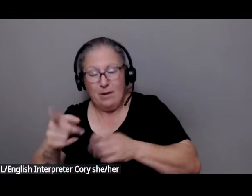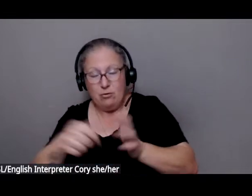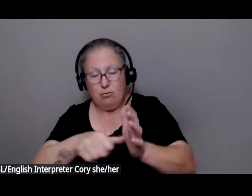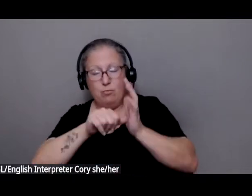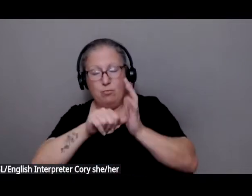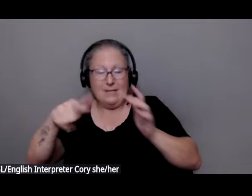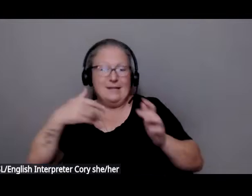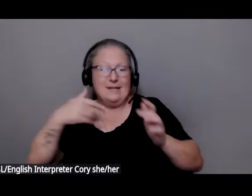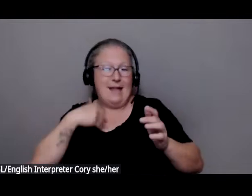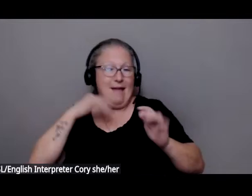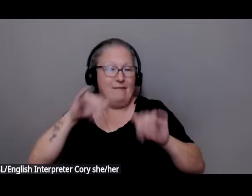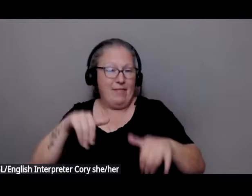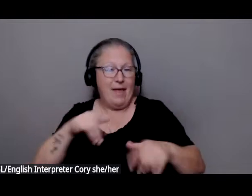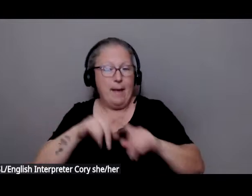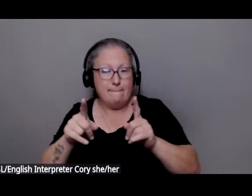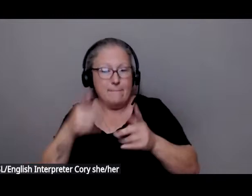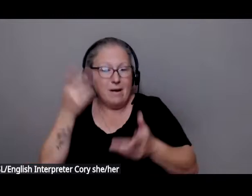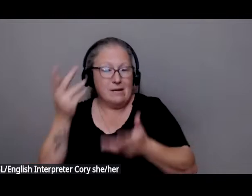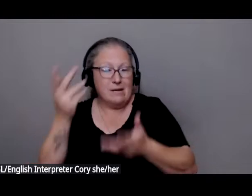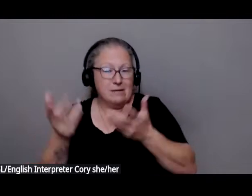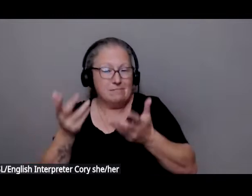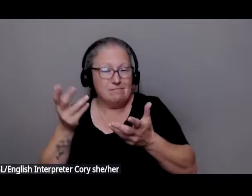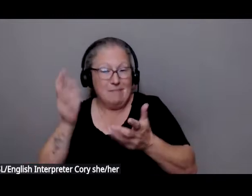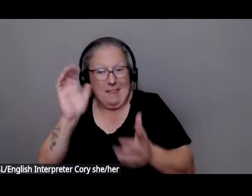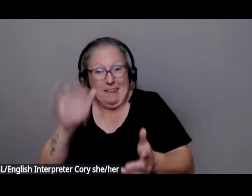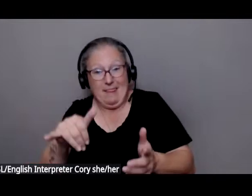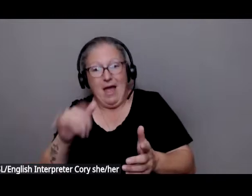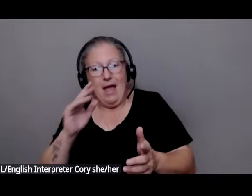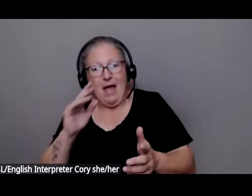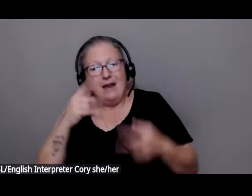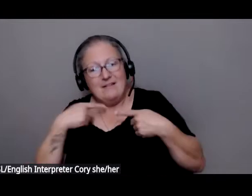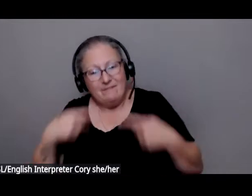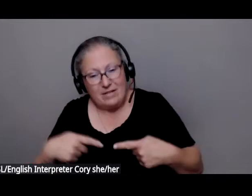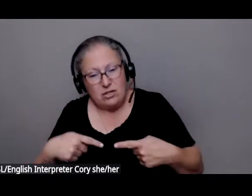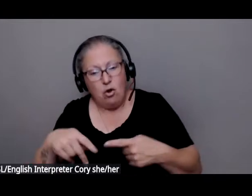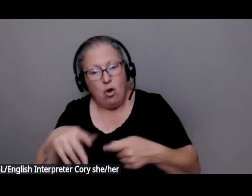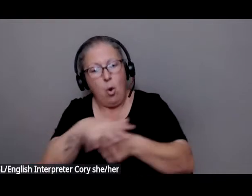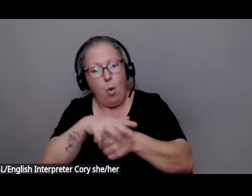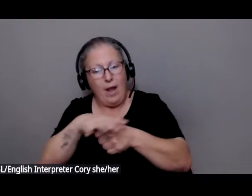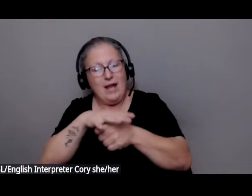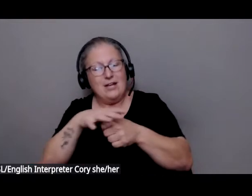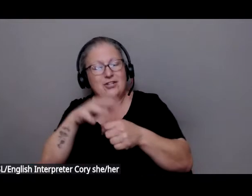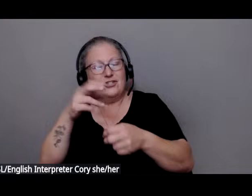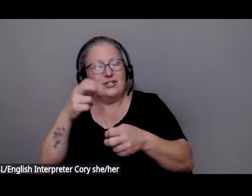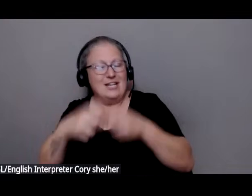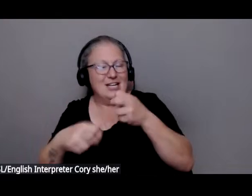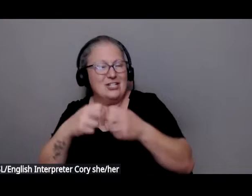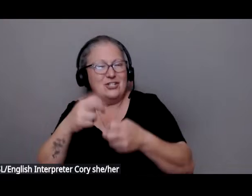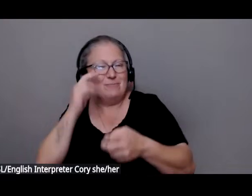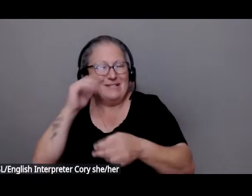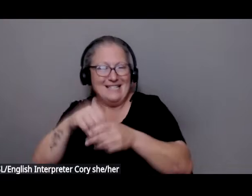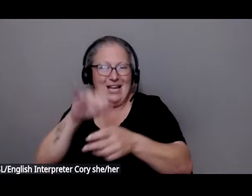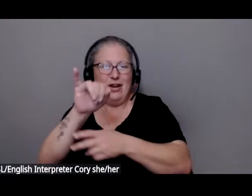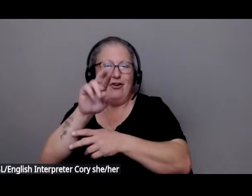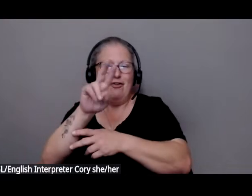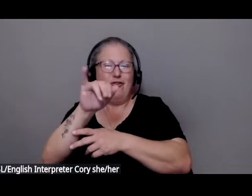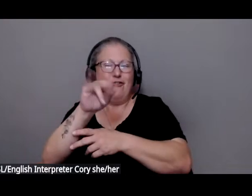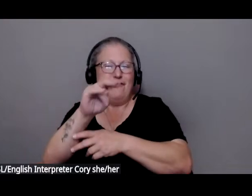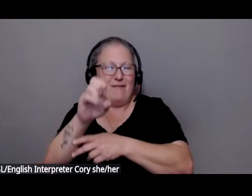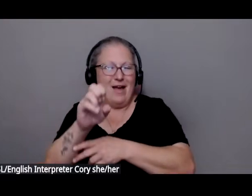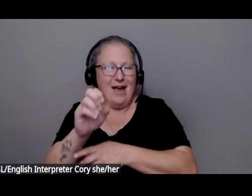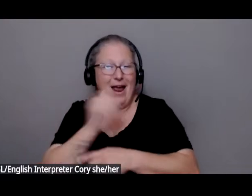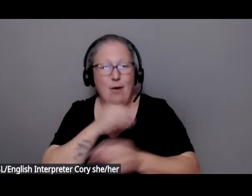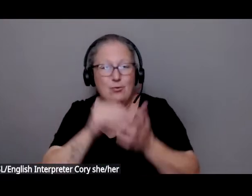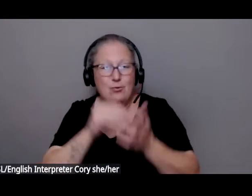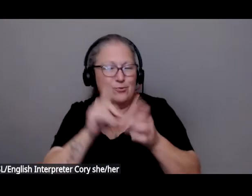had that. Yeah, but that's right. again, that would be a physical location issue, like it's in Irvine. So Well, our students